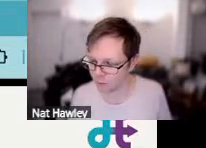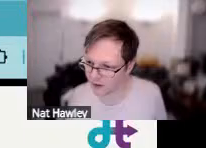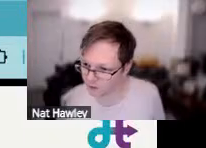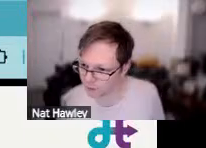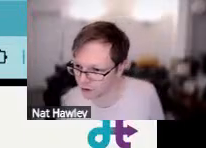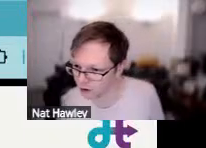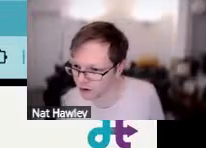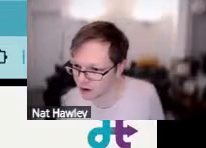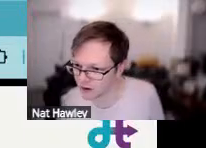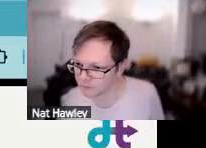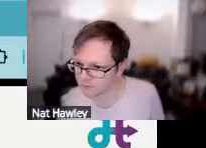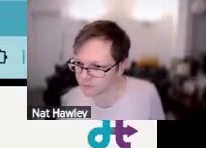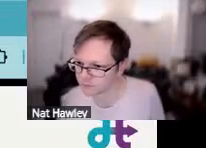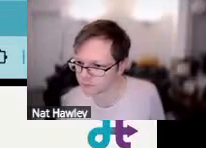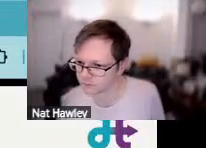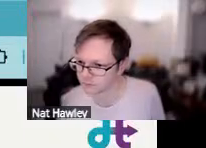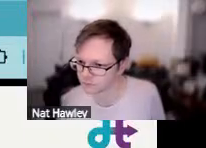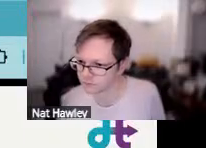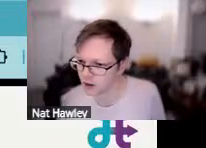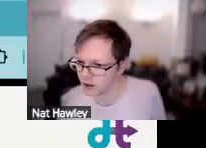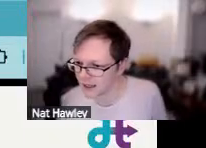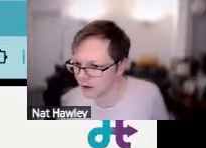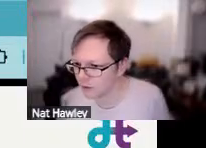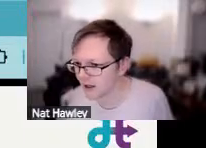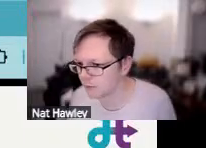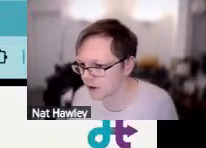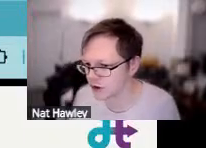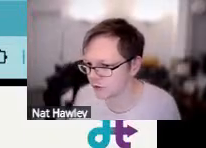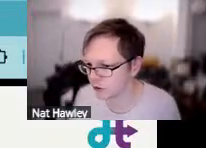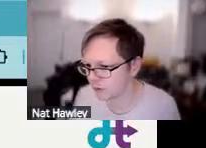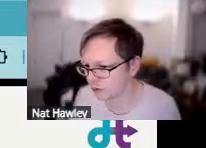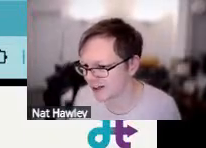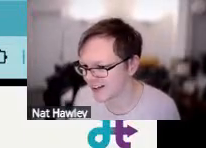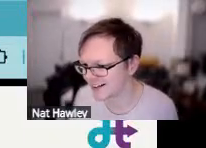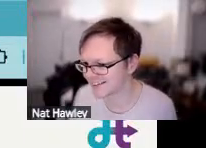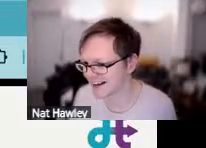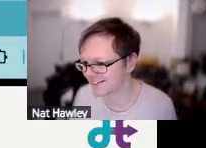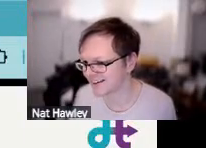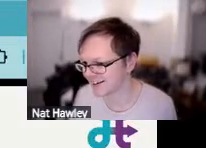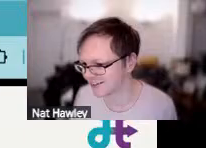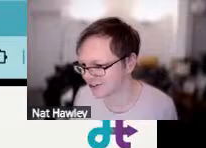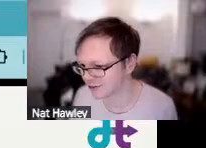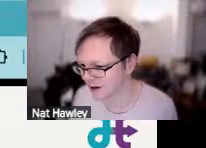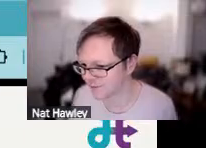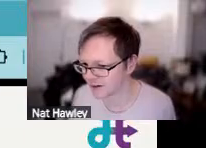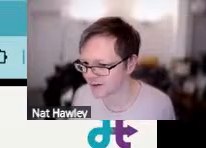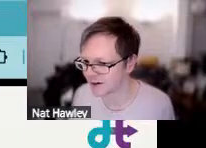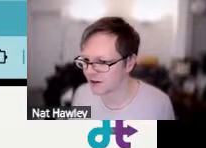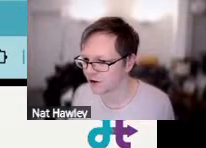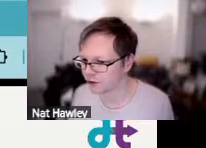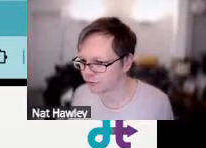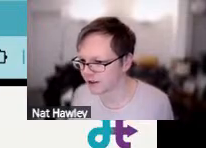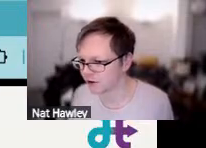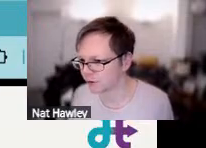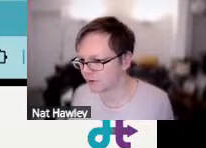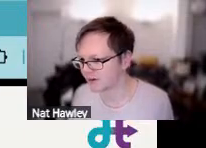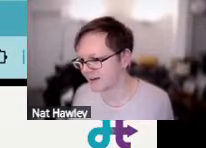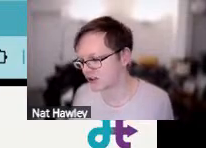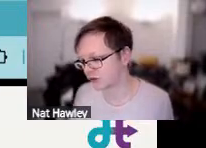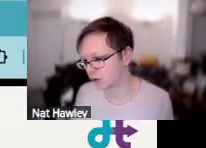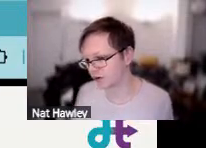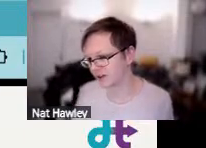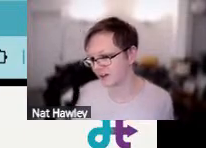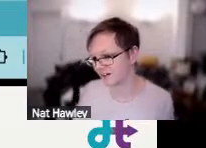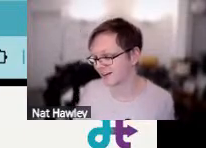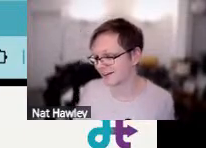Okay, what else have we got? How do I help my student who is autistic, dyslexic, and dysgraphic to read, who is at the